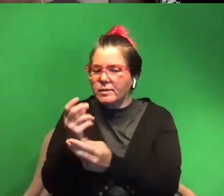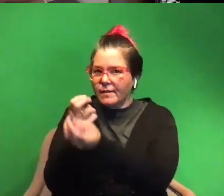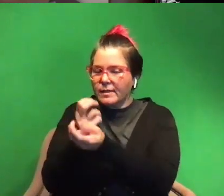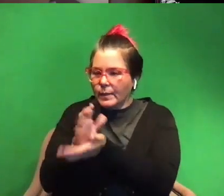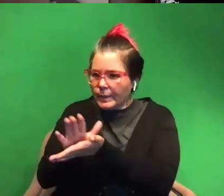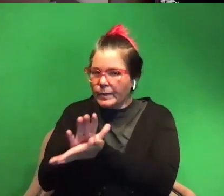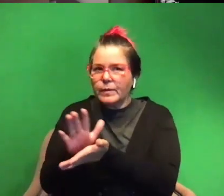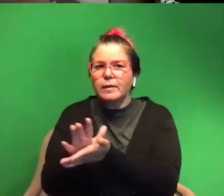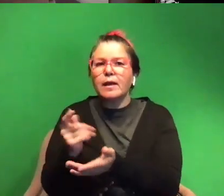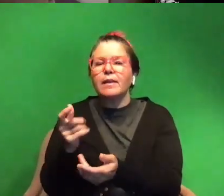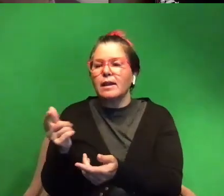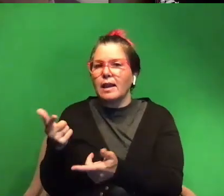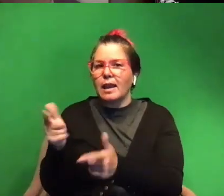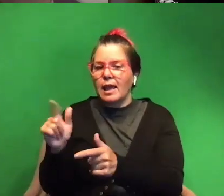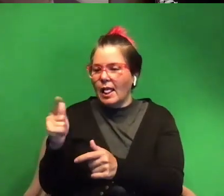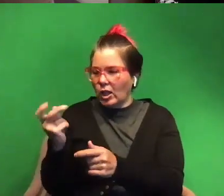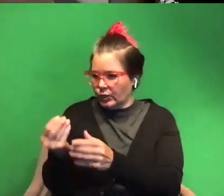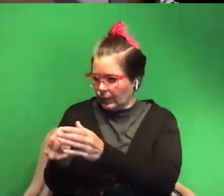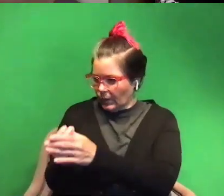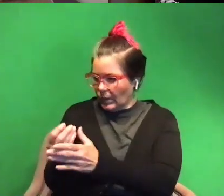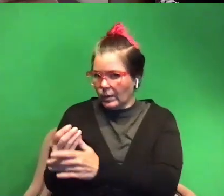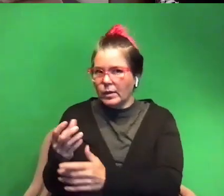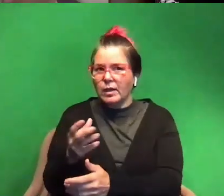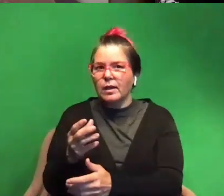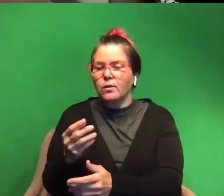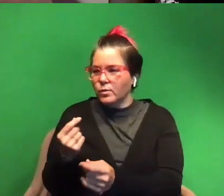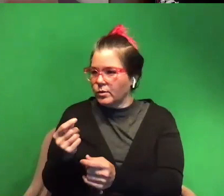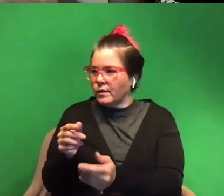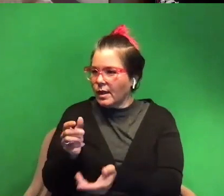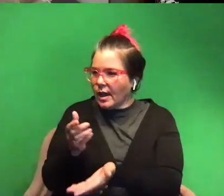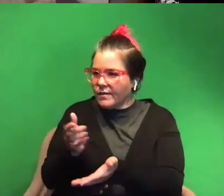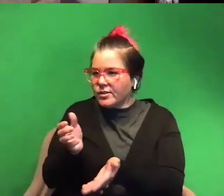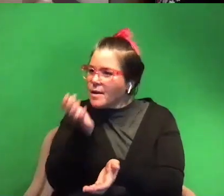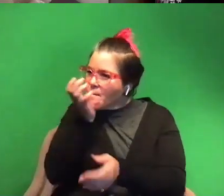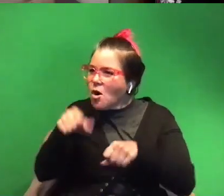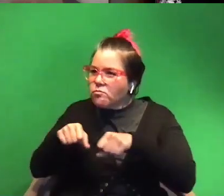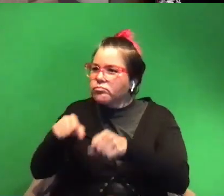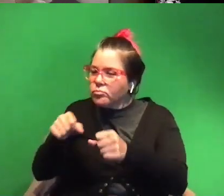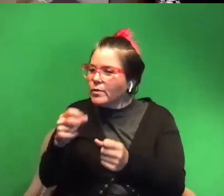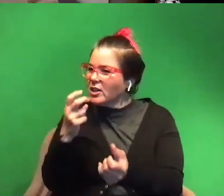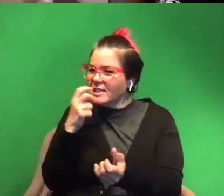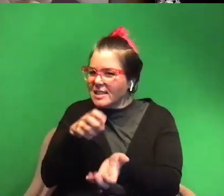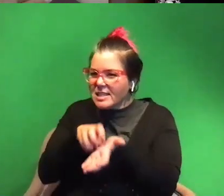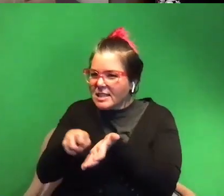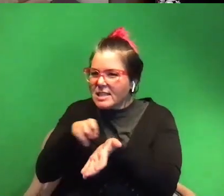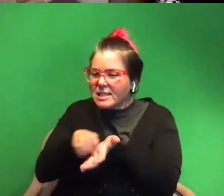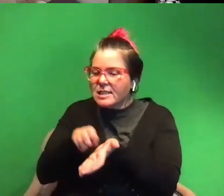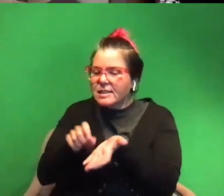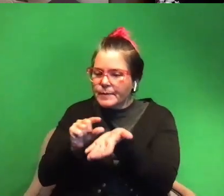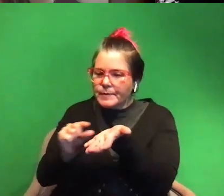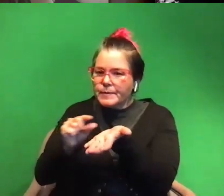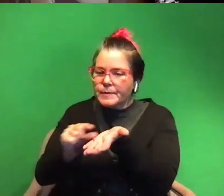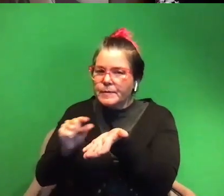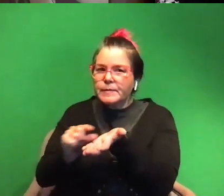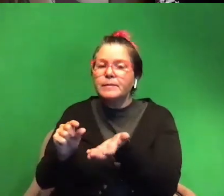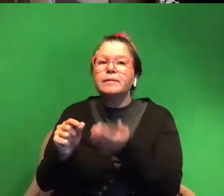then they'll let a small amount of algae grow on there. And then they'll keep sort of mowing it with their teeth to keep it at a good length. And when they do